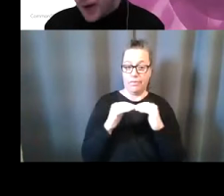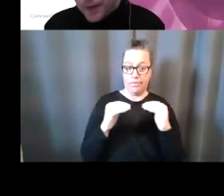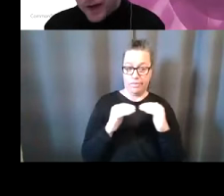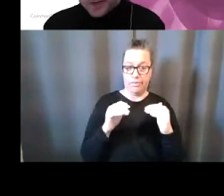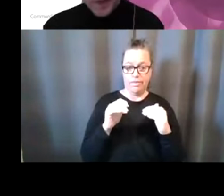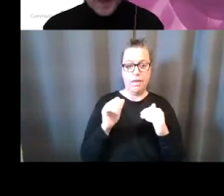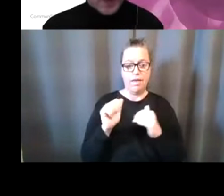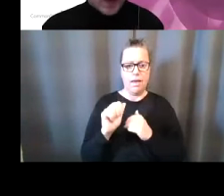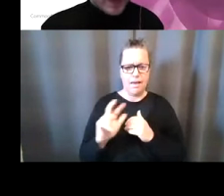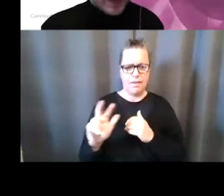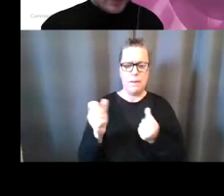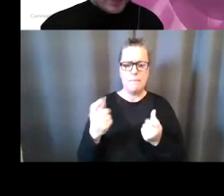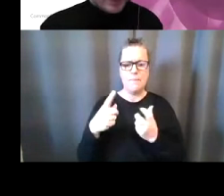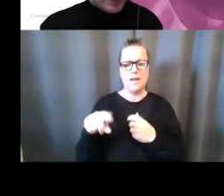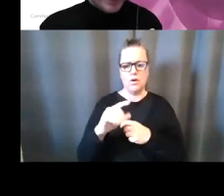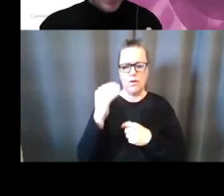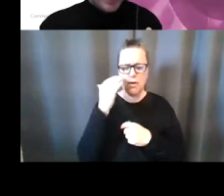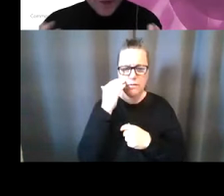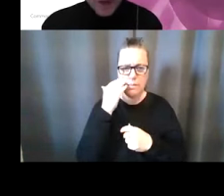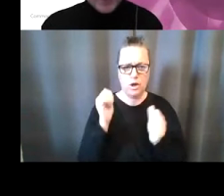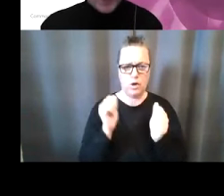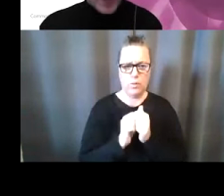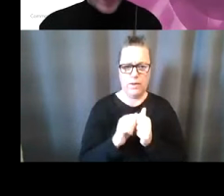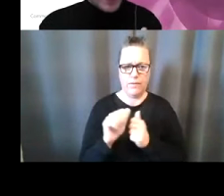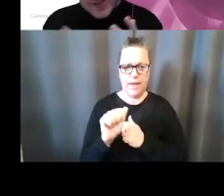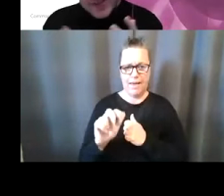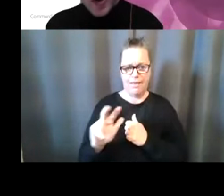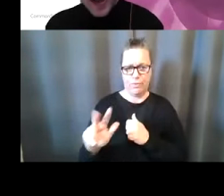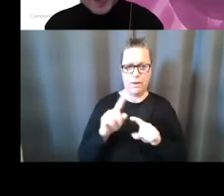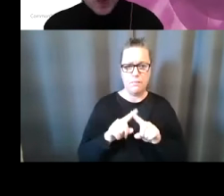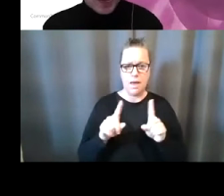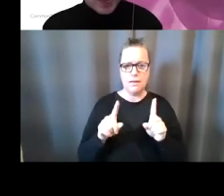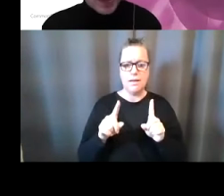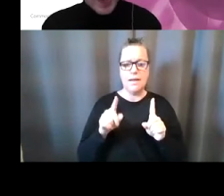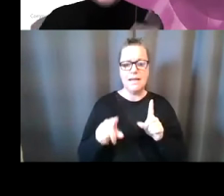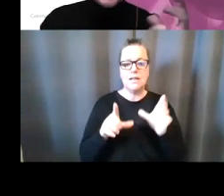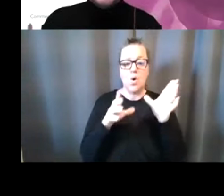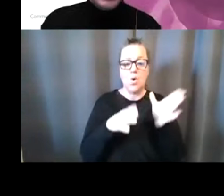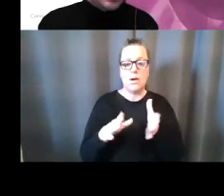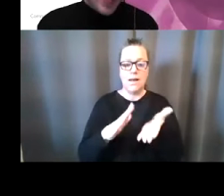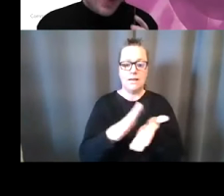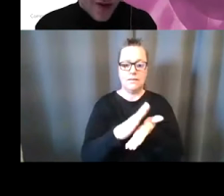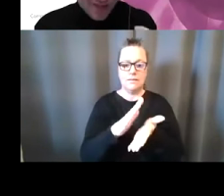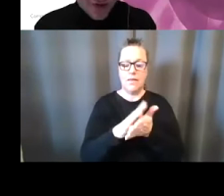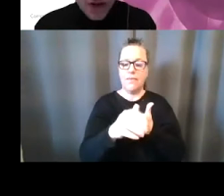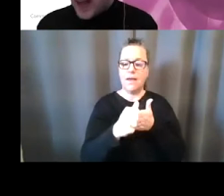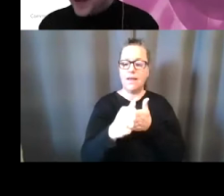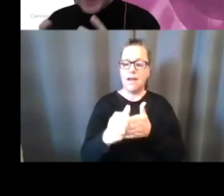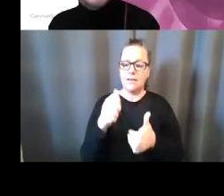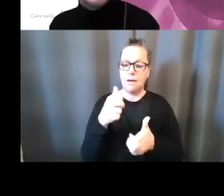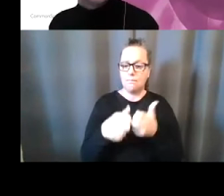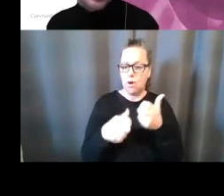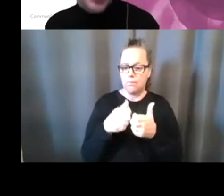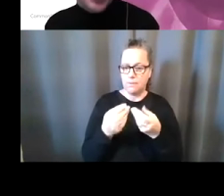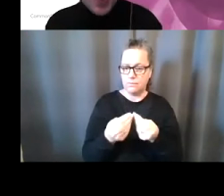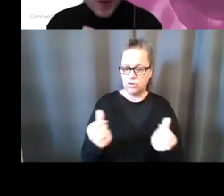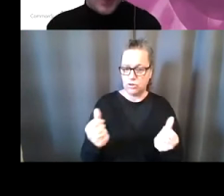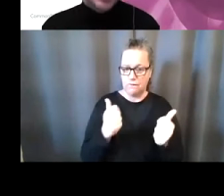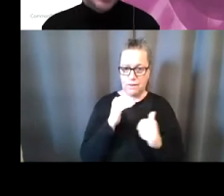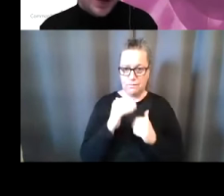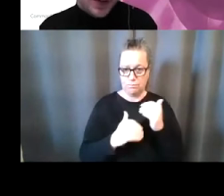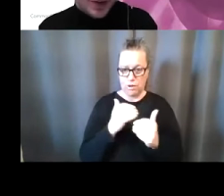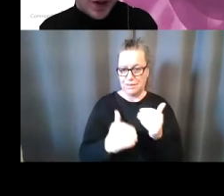you probably are familiar with an A3, but for those who are not, it's an organized worksheet that guides the problem-solving process. And this is a framework that